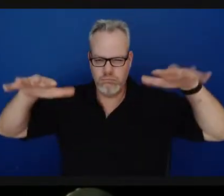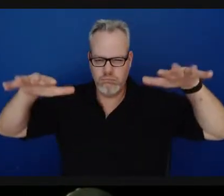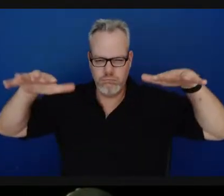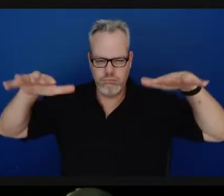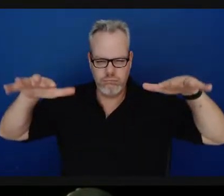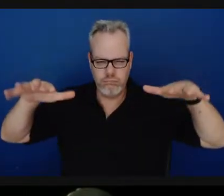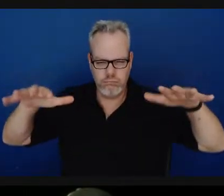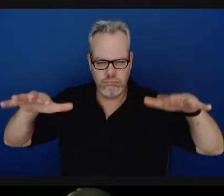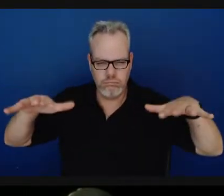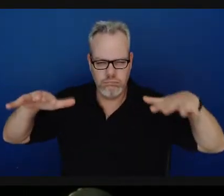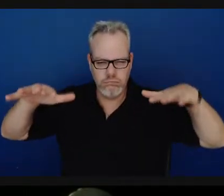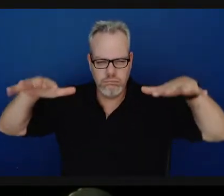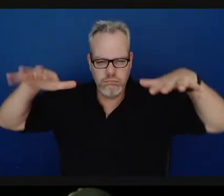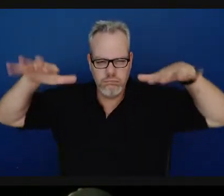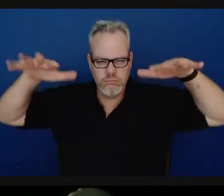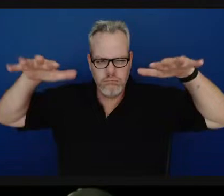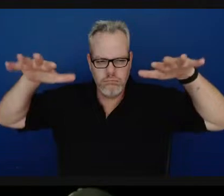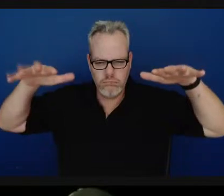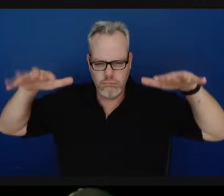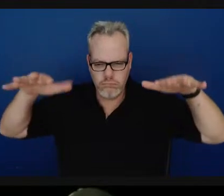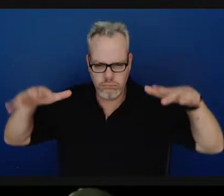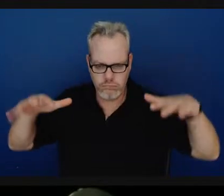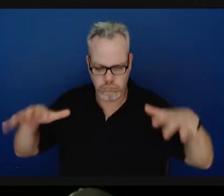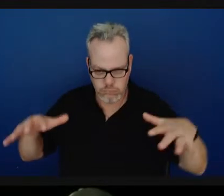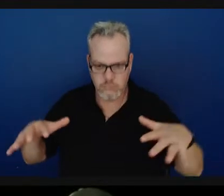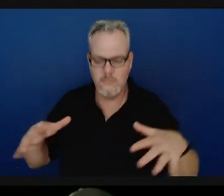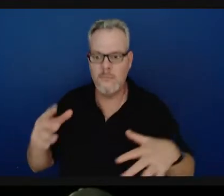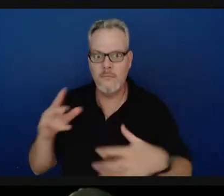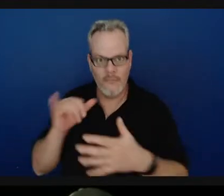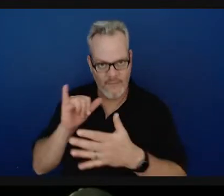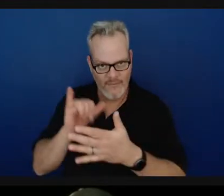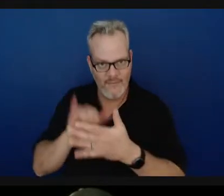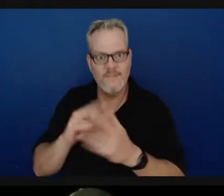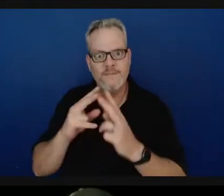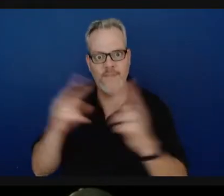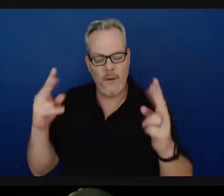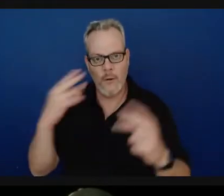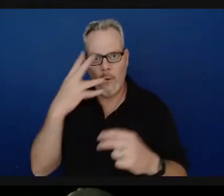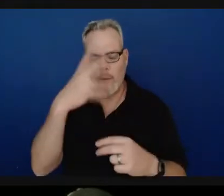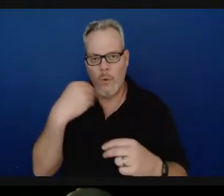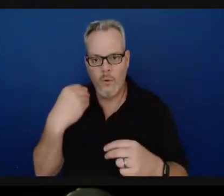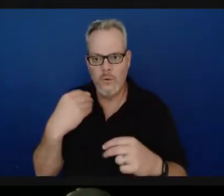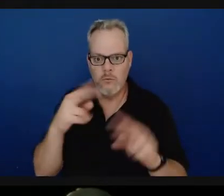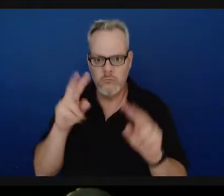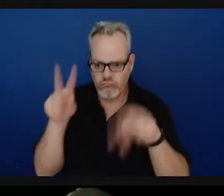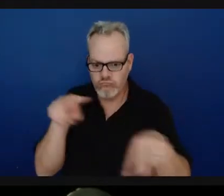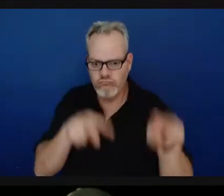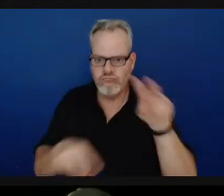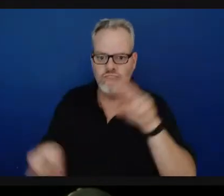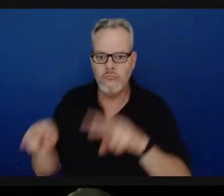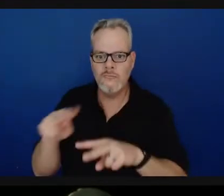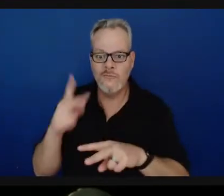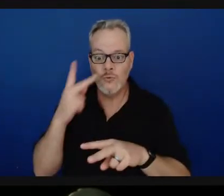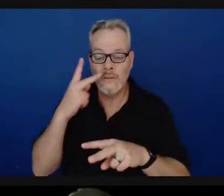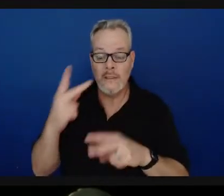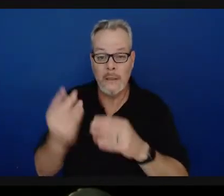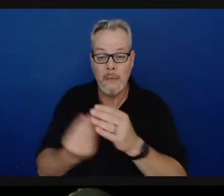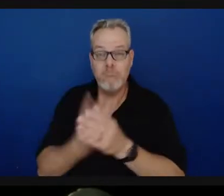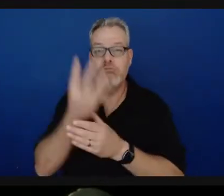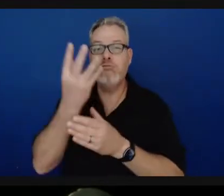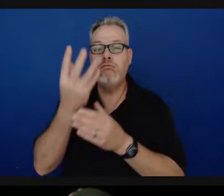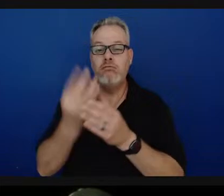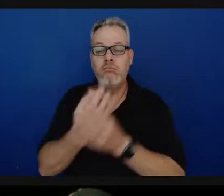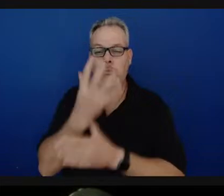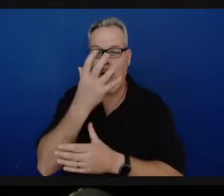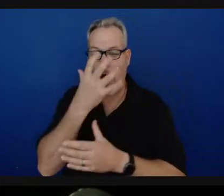See the lava landing up on a rim and causing splashes, but when it's doing so, it's actually cooling and solidifying and adding height